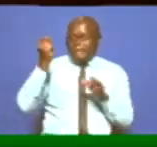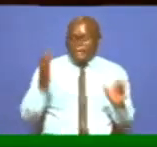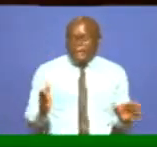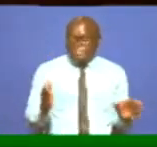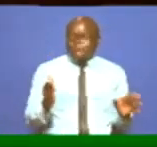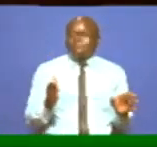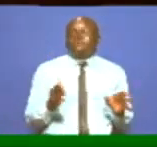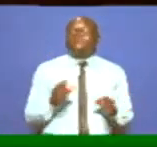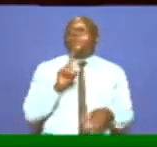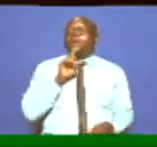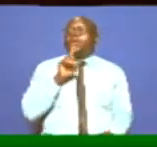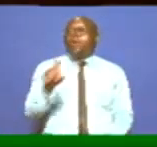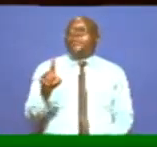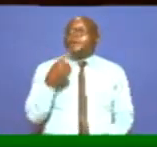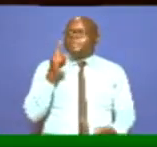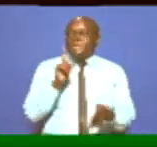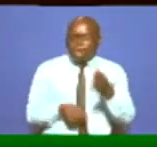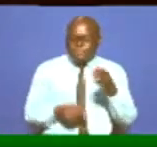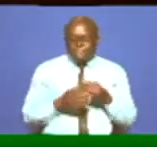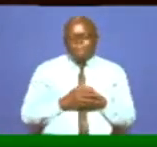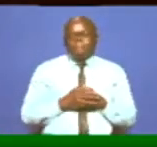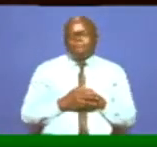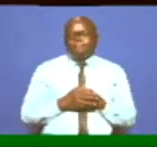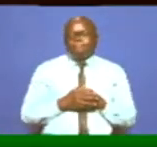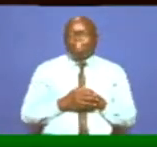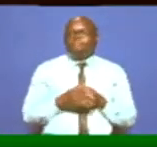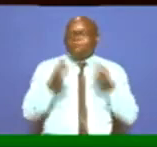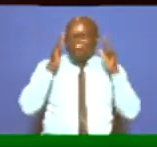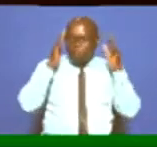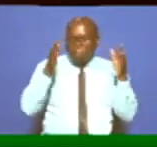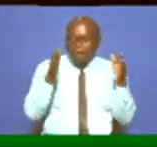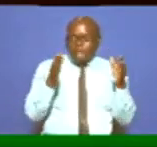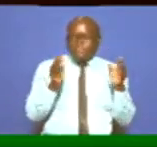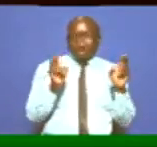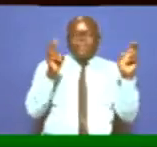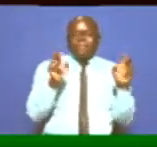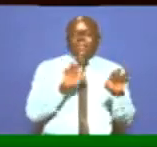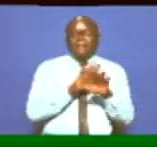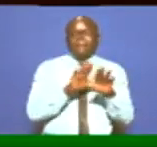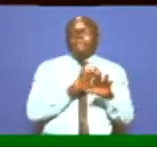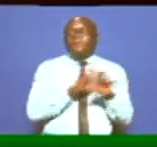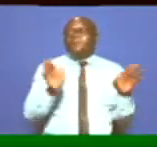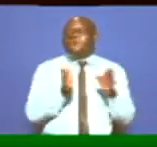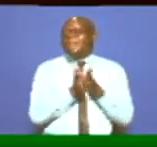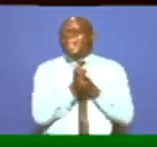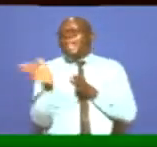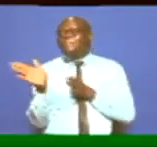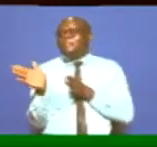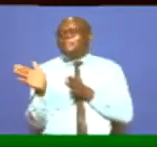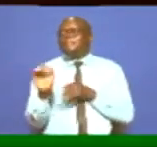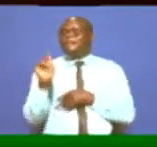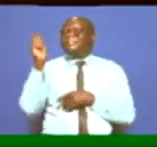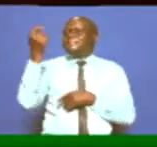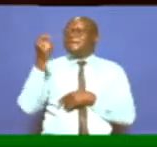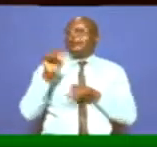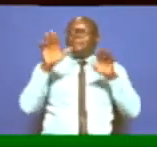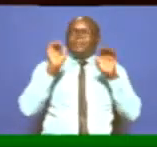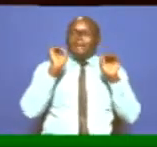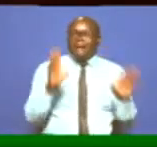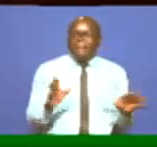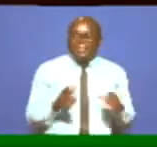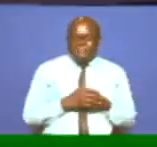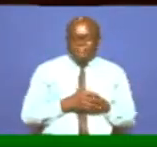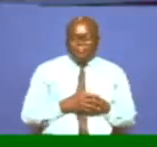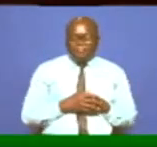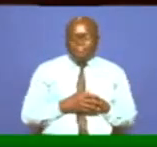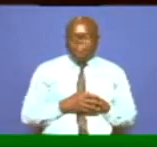order. We have said we restrict ourselves to the matter. Let's not throw unnecessary.